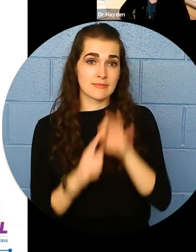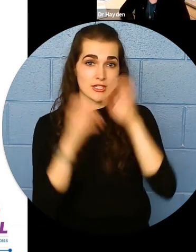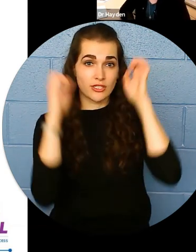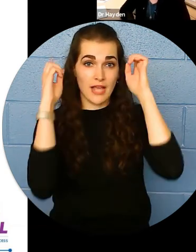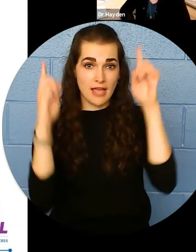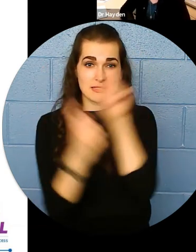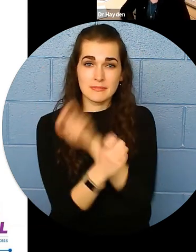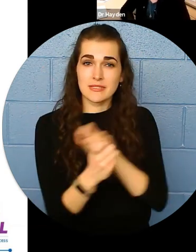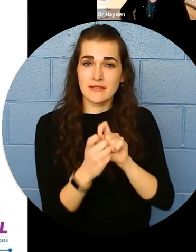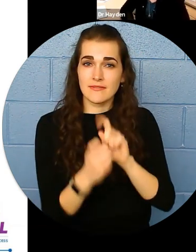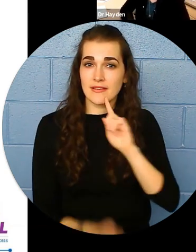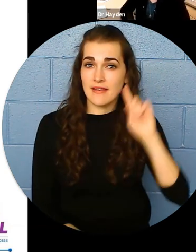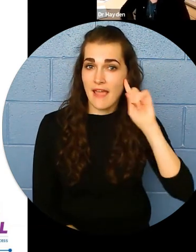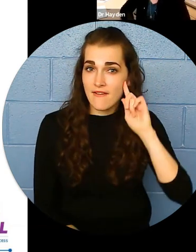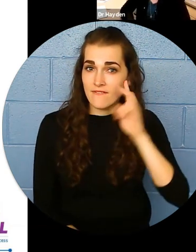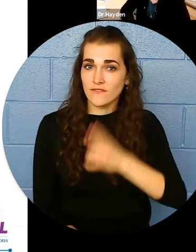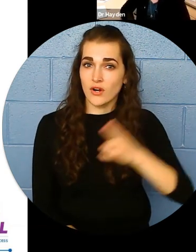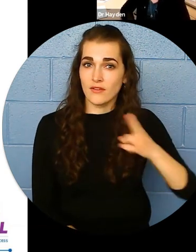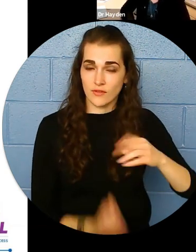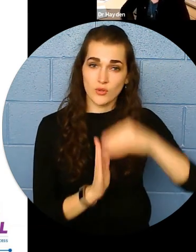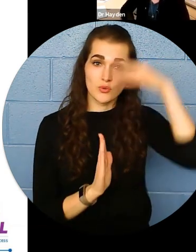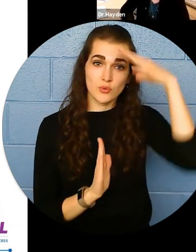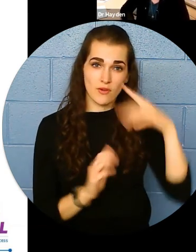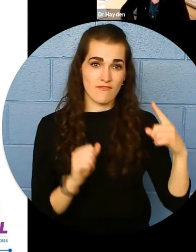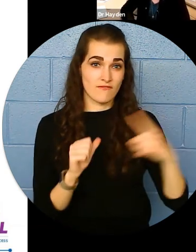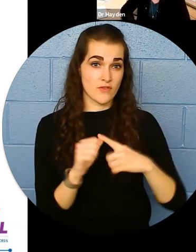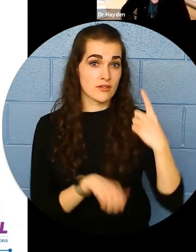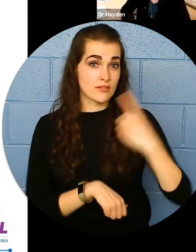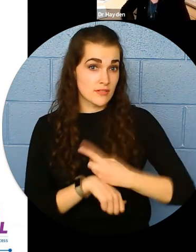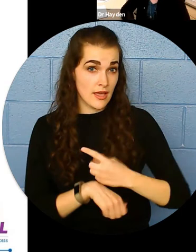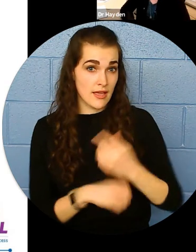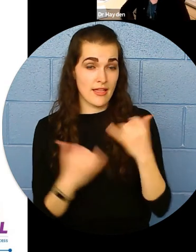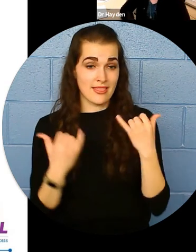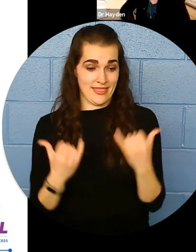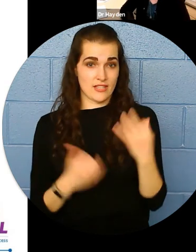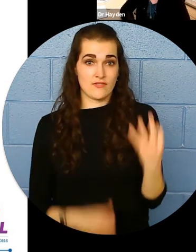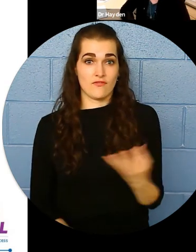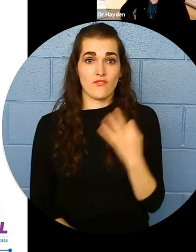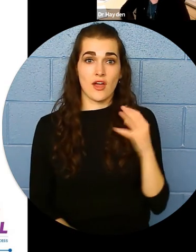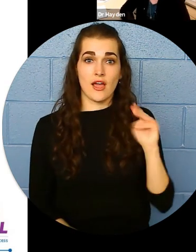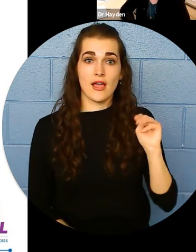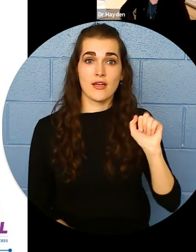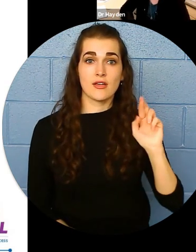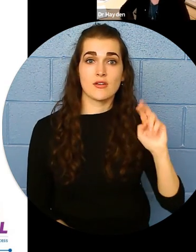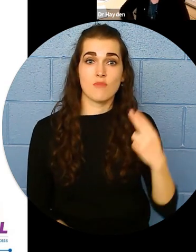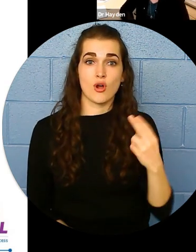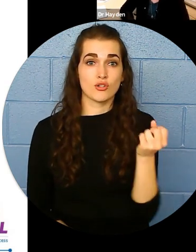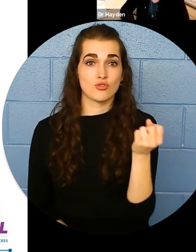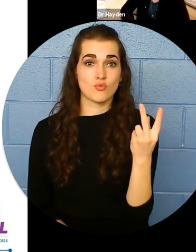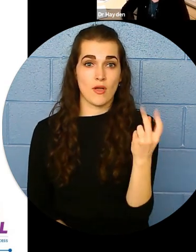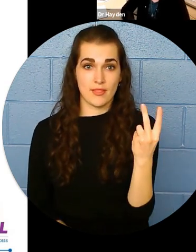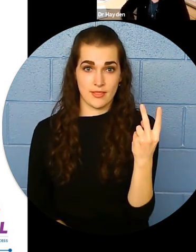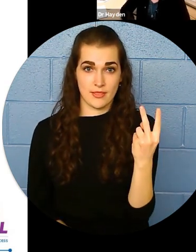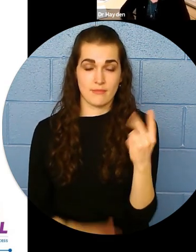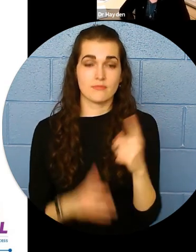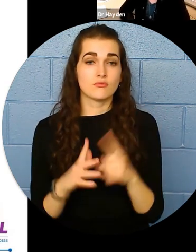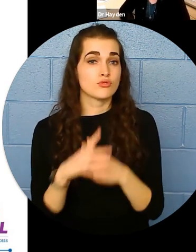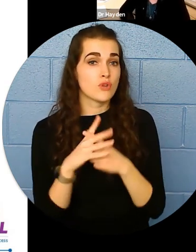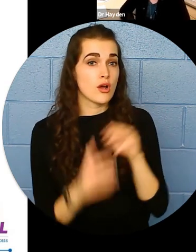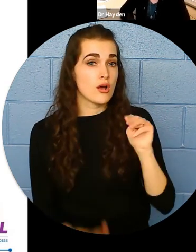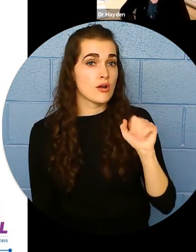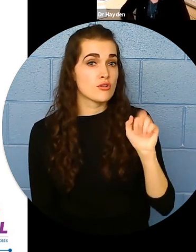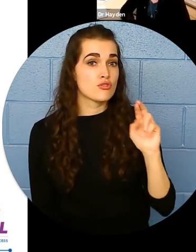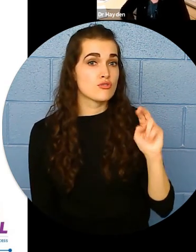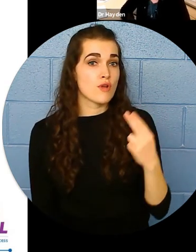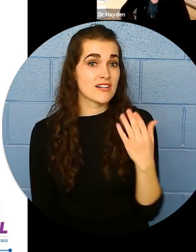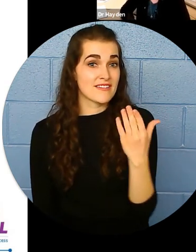students, specifically our deaf ed population, whose first day will be this Friday, March the 12th. Starting on March the